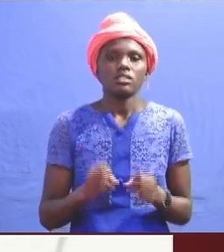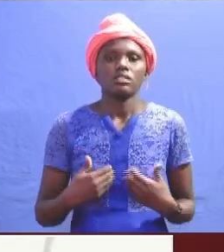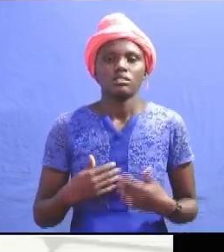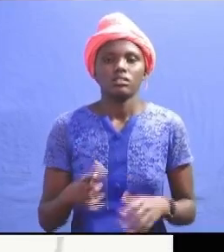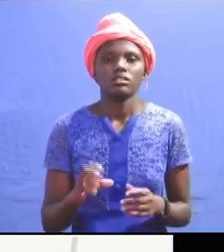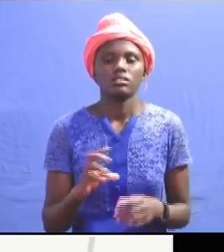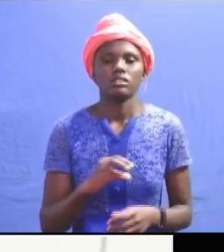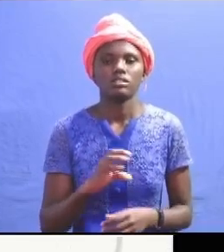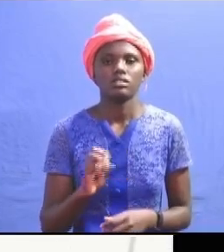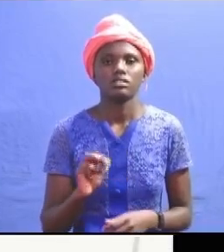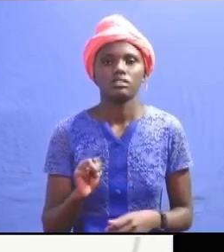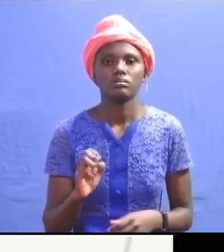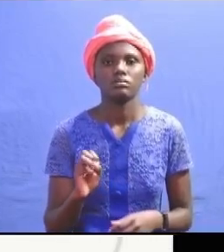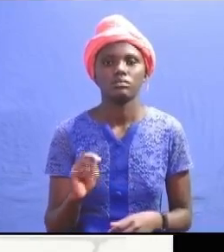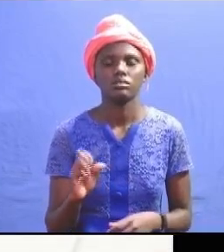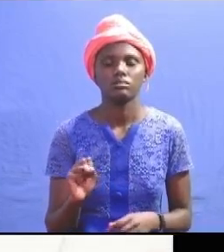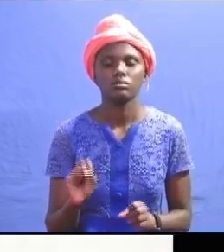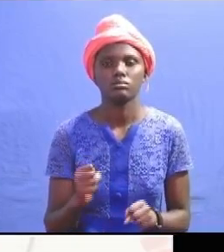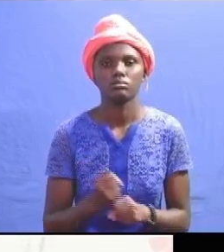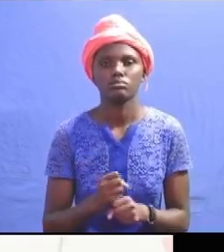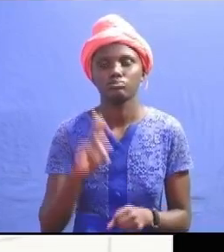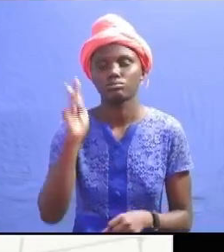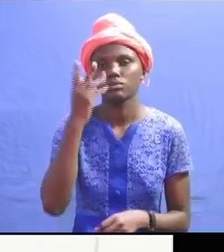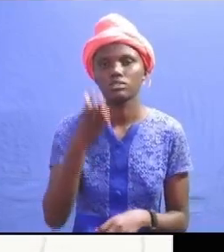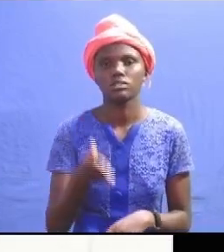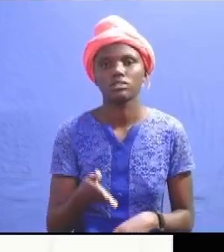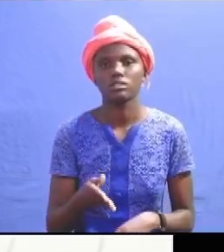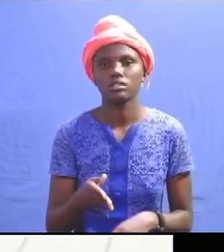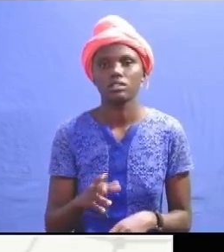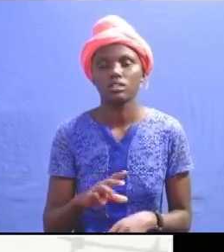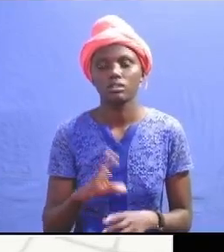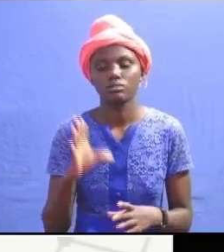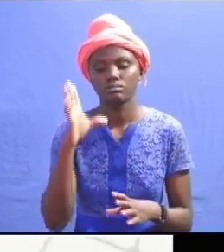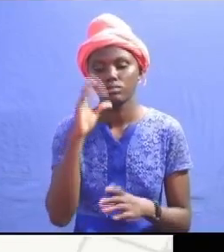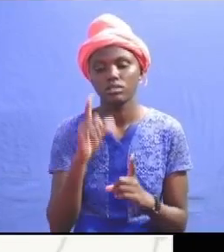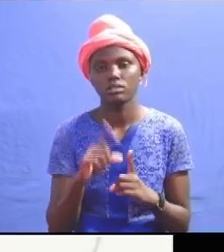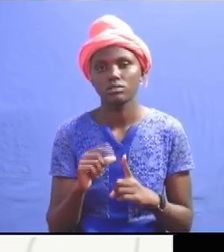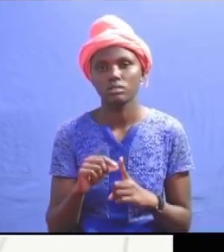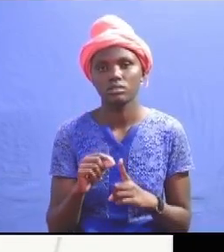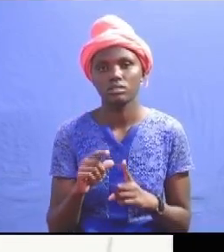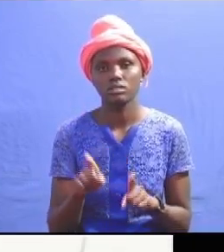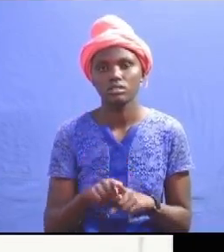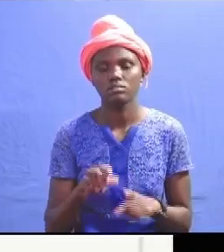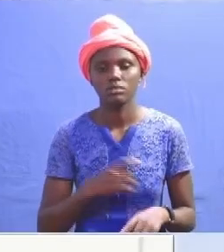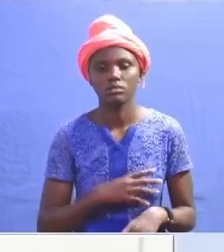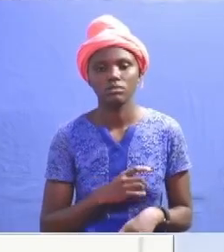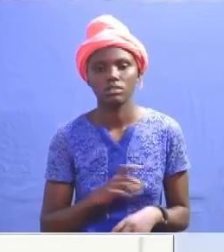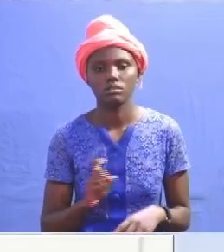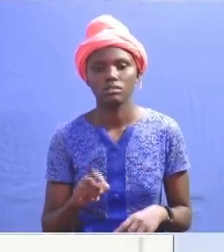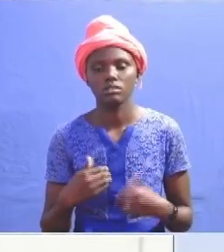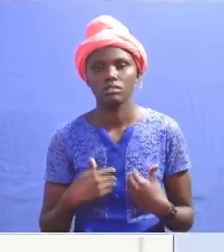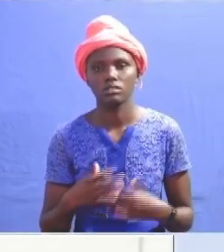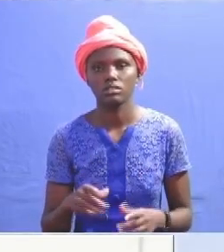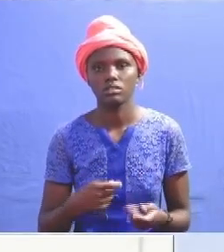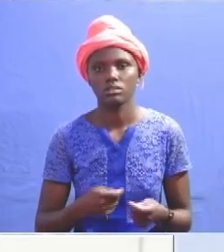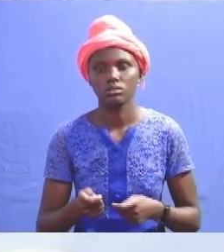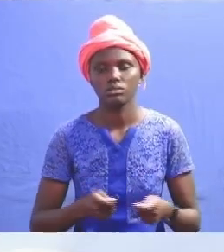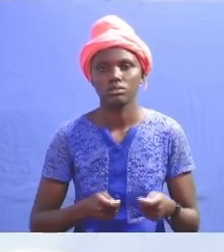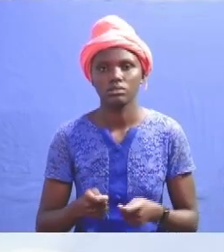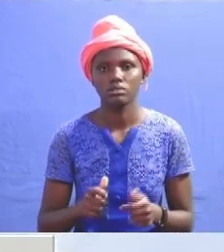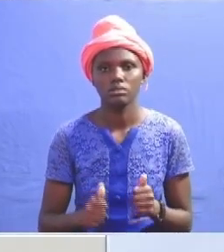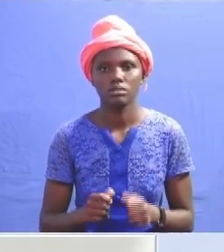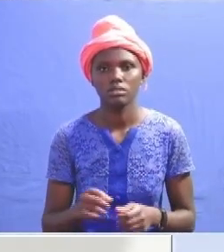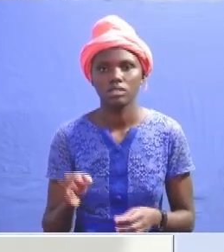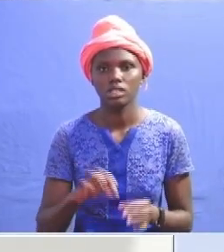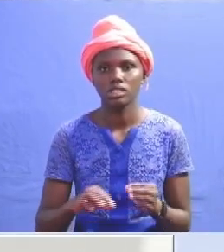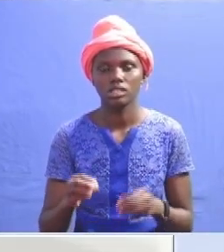in GMOs in Kenya, with a limited awareness, misinformation, and fear of corporate control only fueling